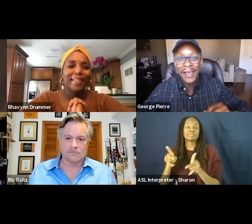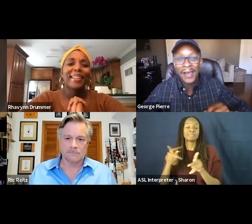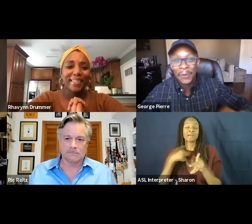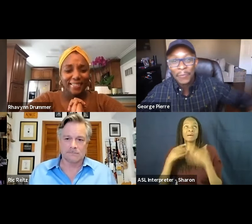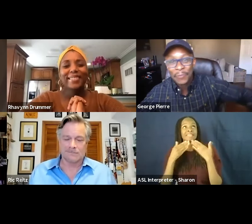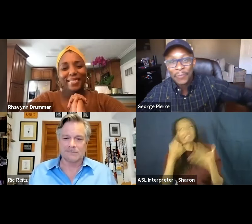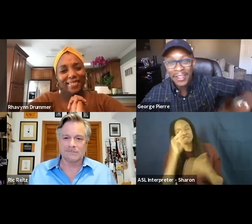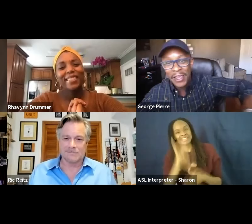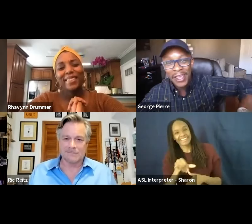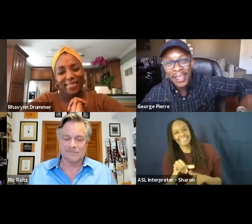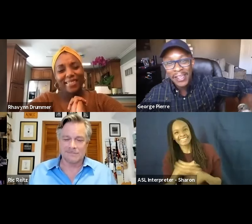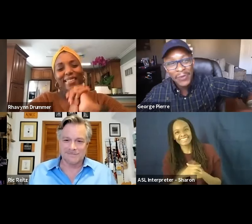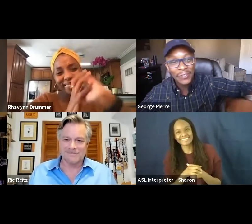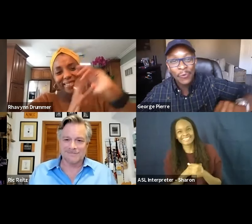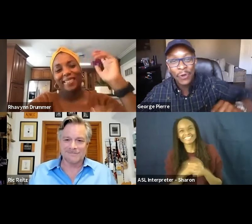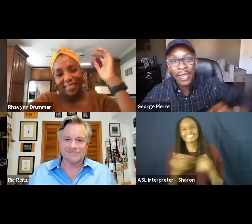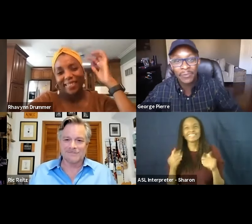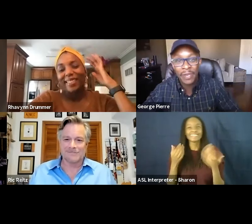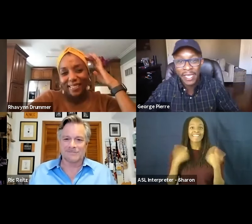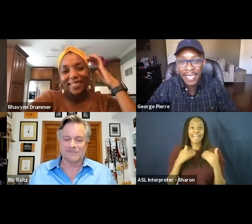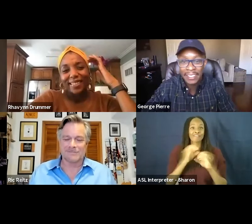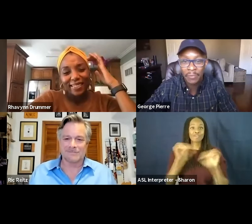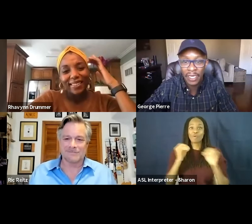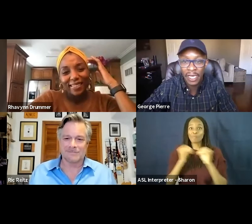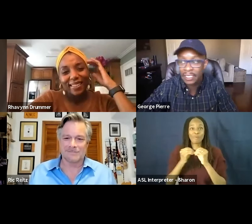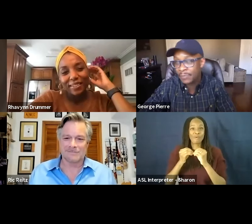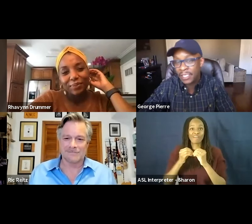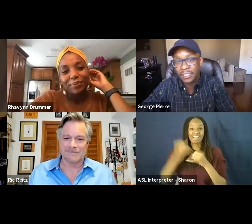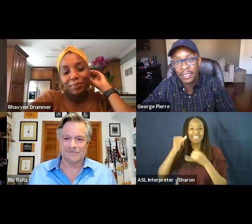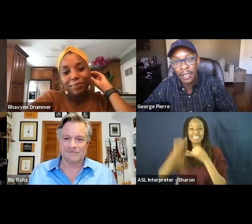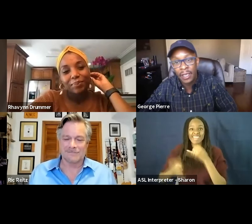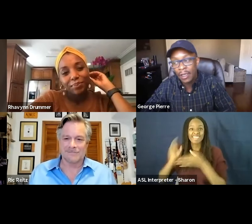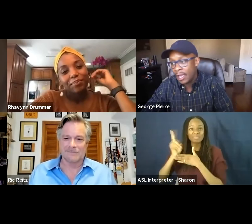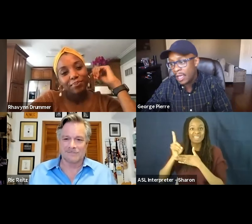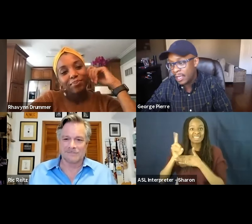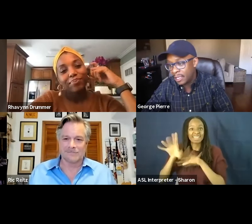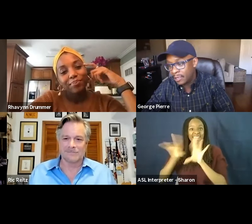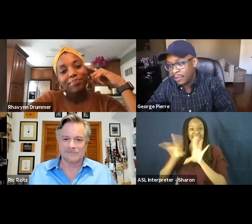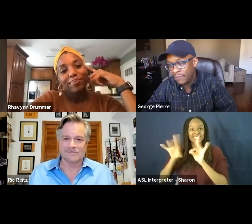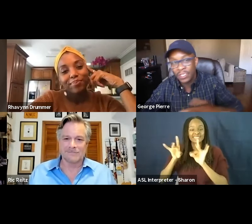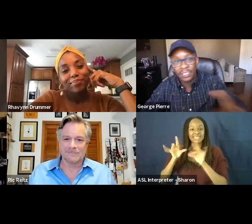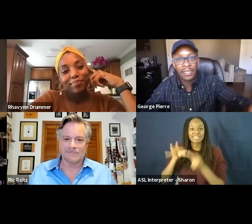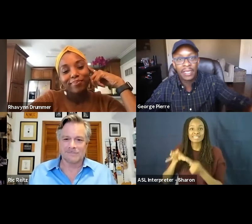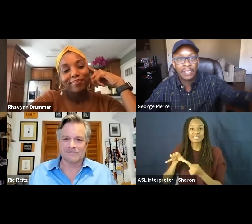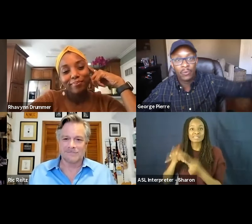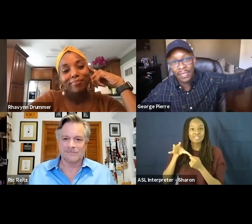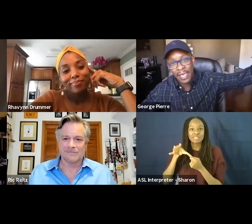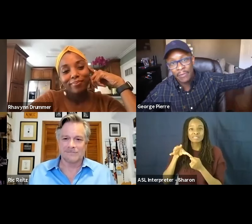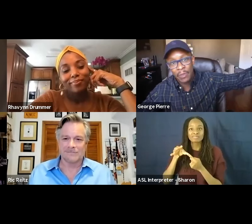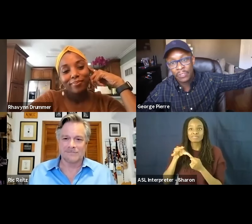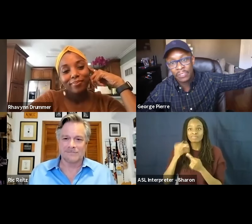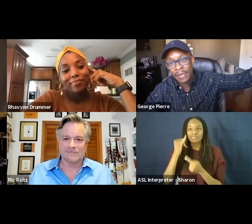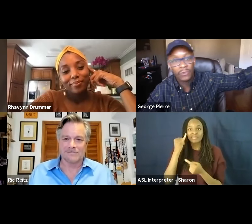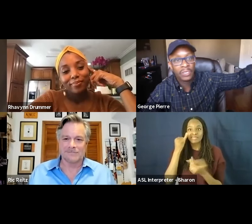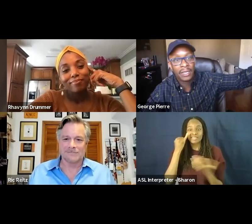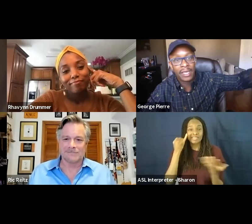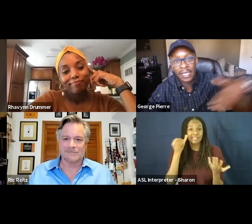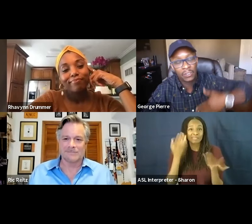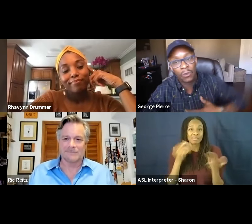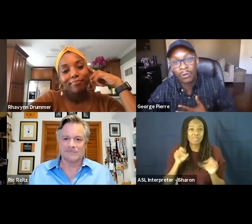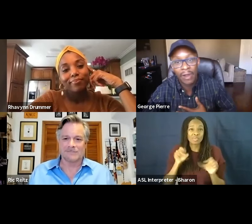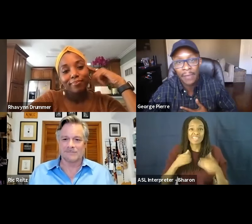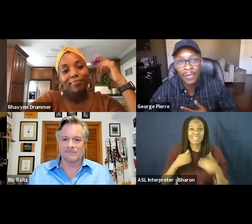but there is no more last minute casting because especially if you want to stunt cast, you can make a cameo with somebody who's in